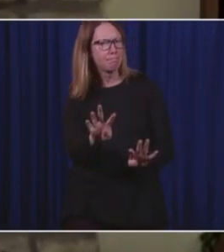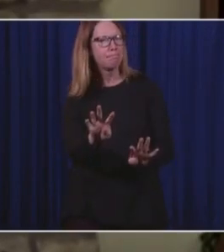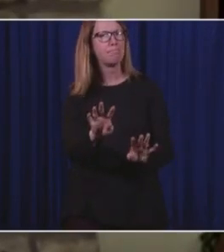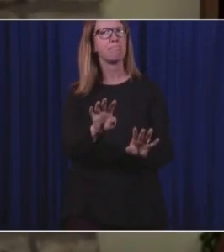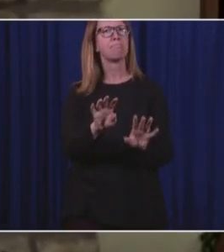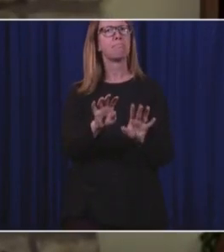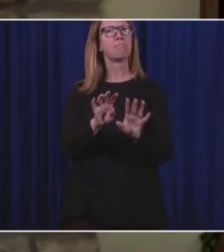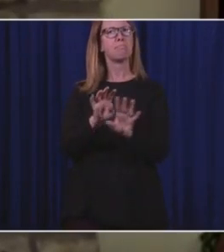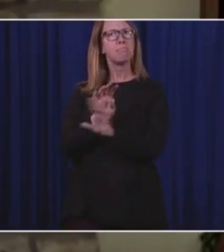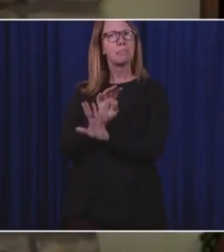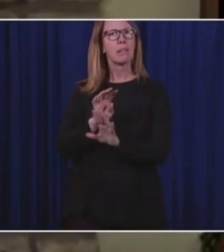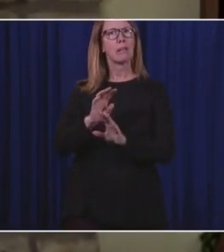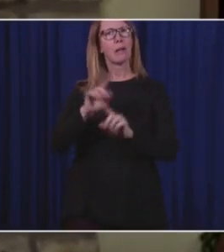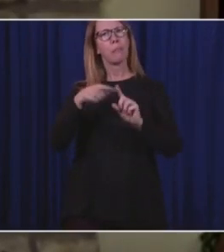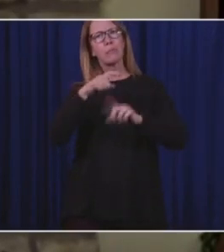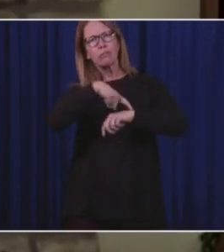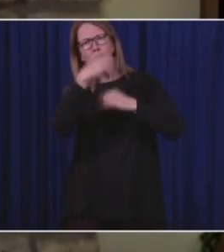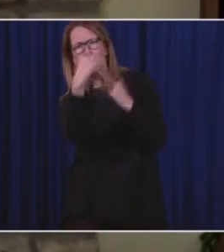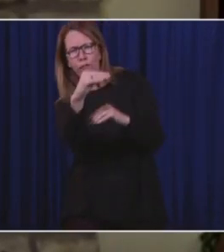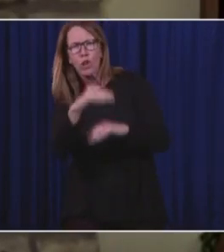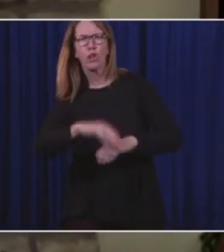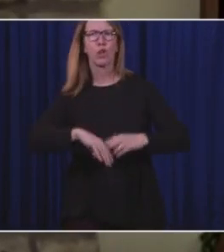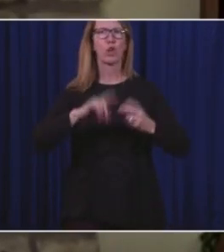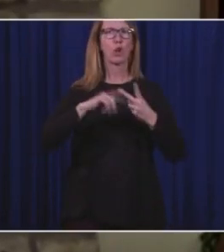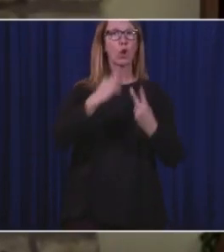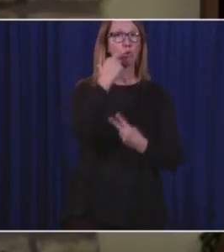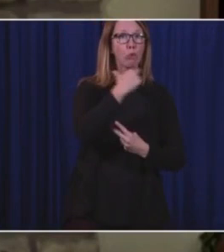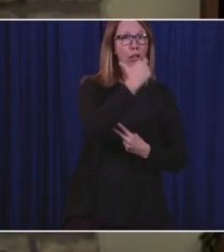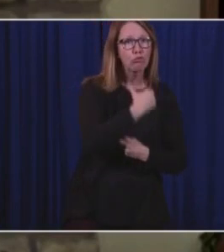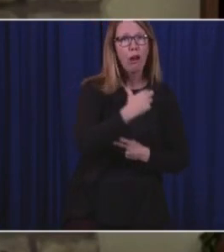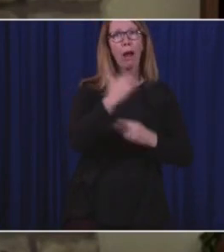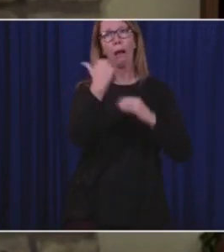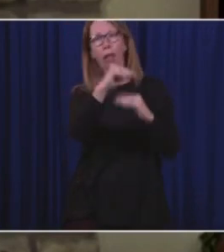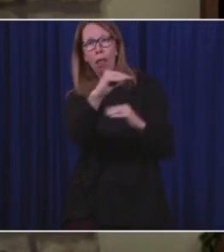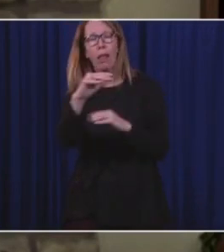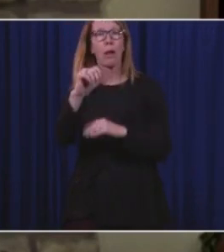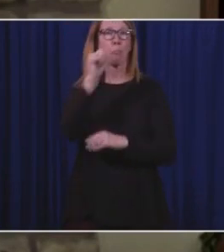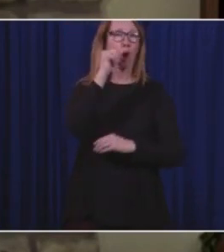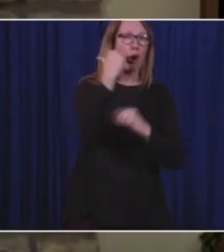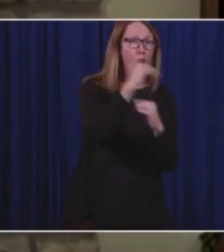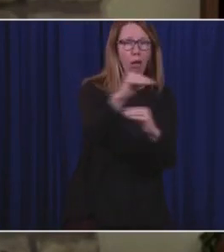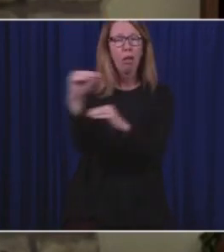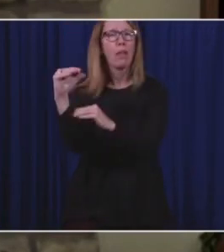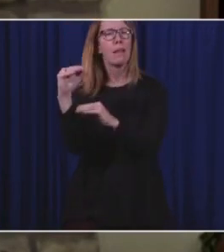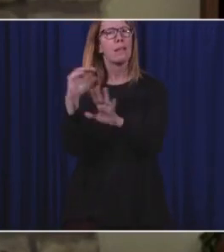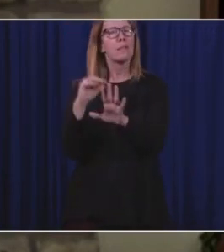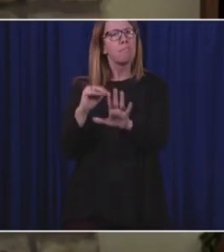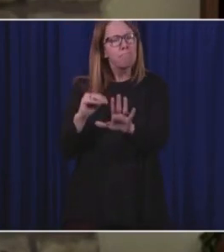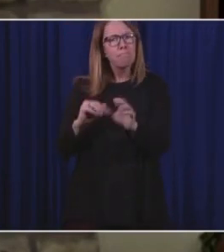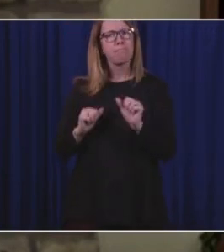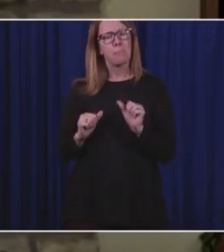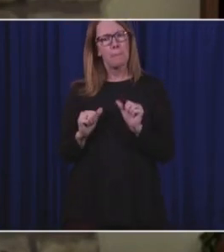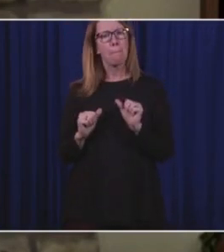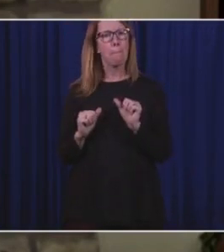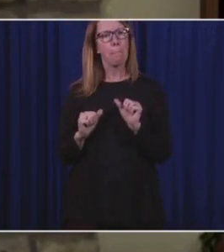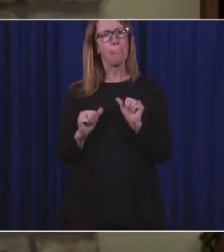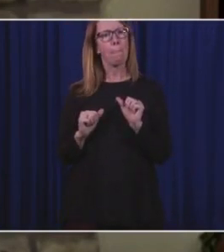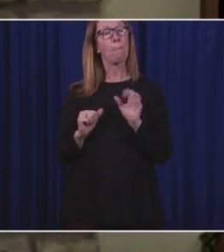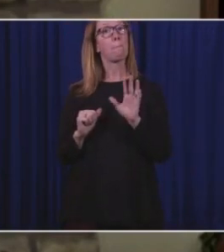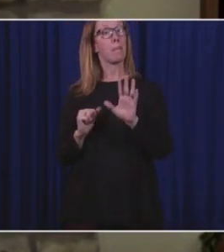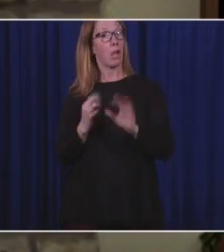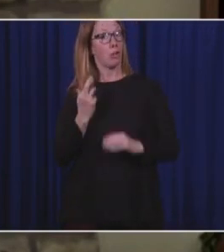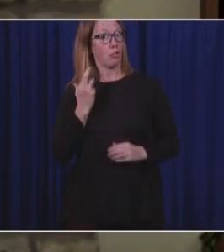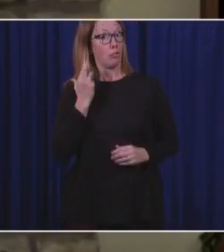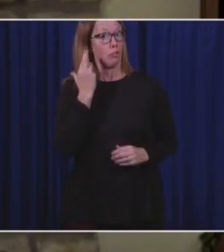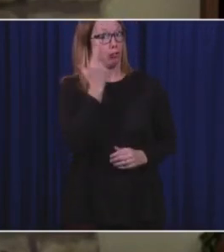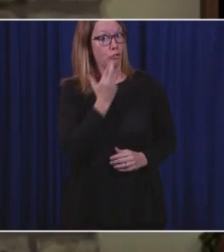people have raised about curfews and about restaurant limitations and bar limitations, et cetera. And that the reason